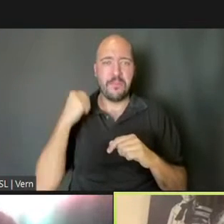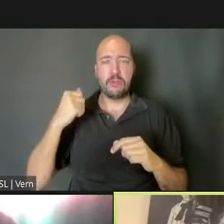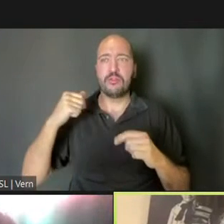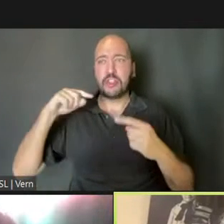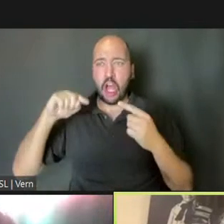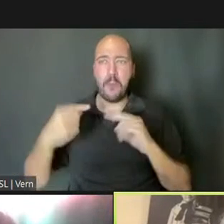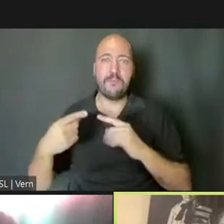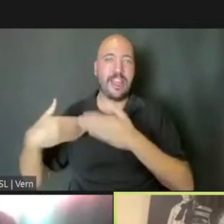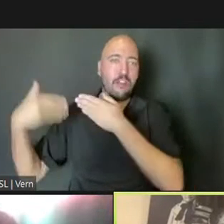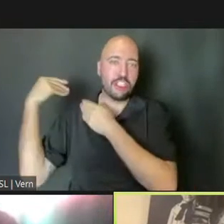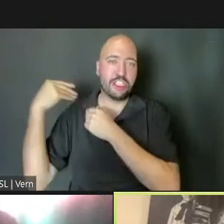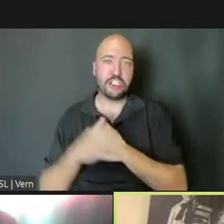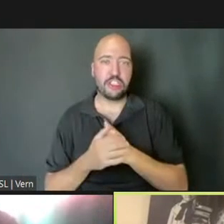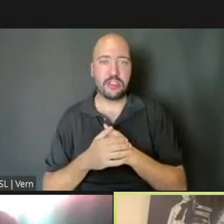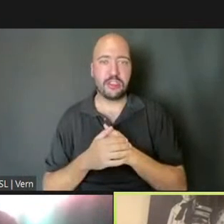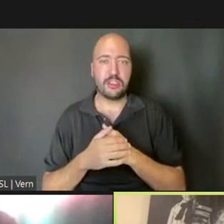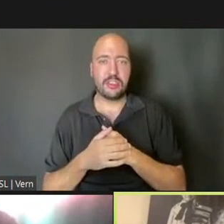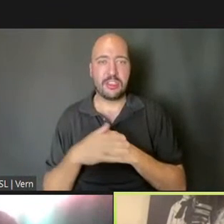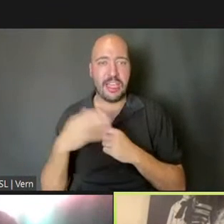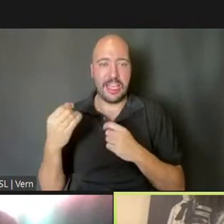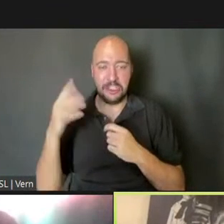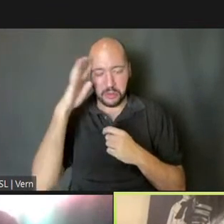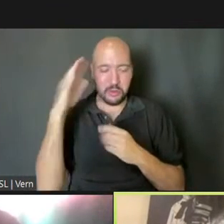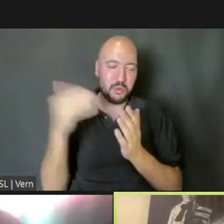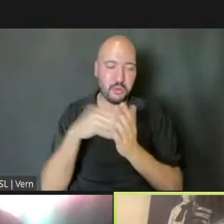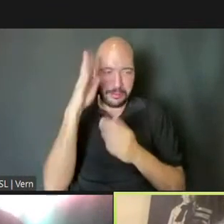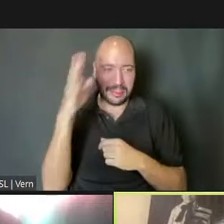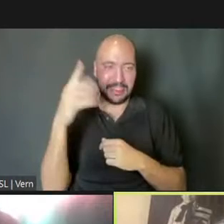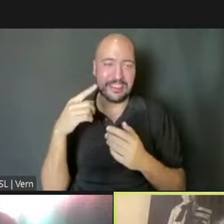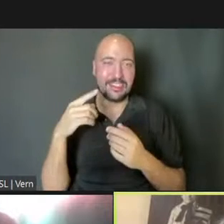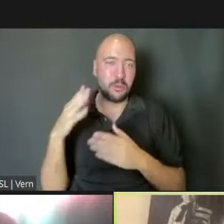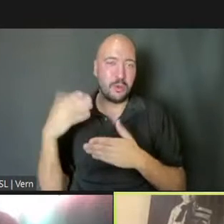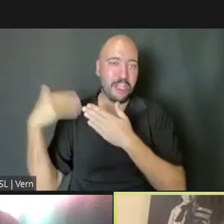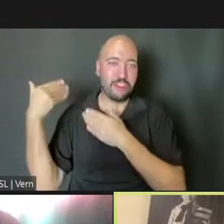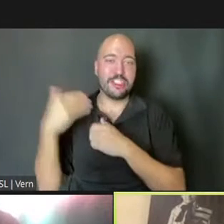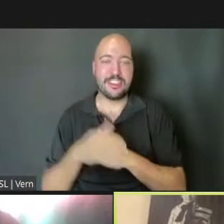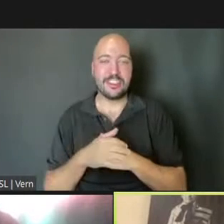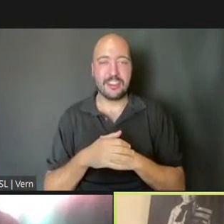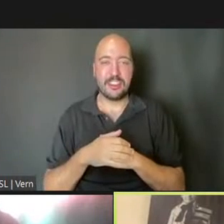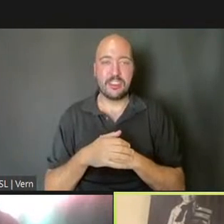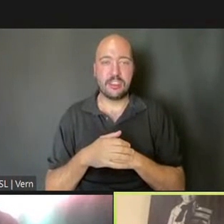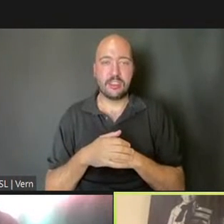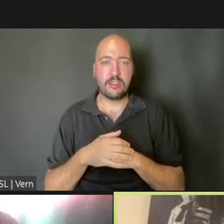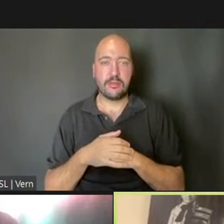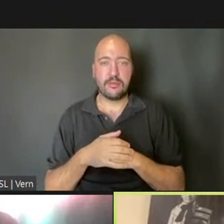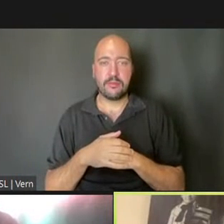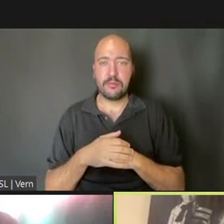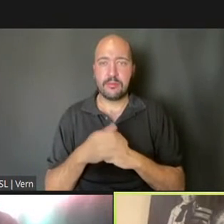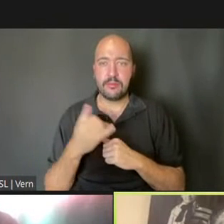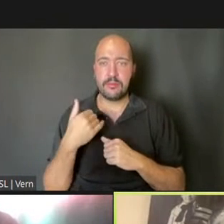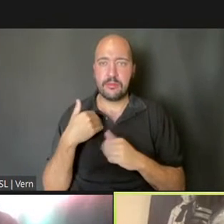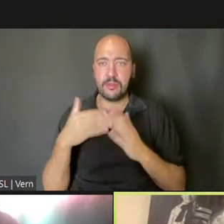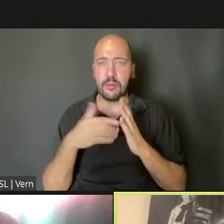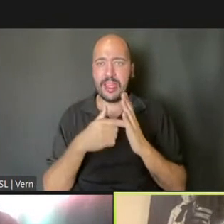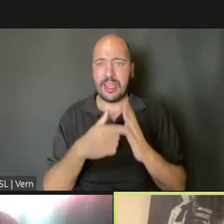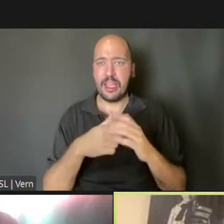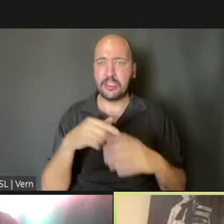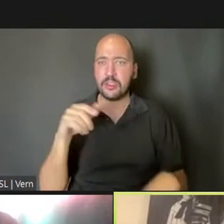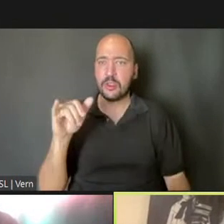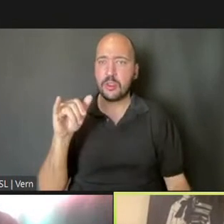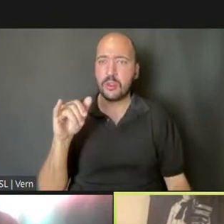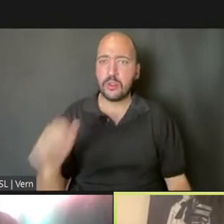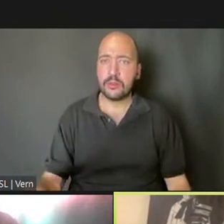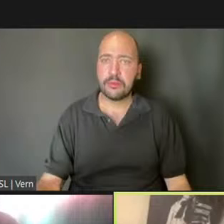heritages and remix them. And now I'd like to ask Yogesh Maitreya to